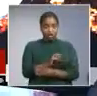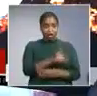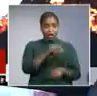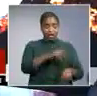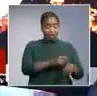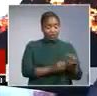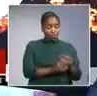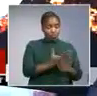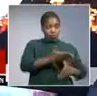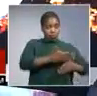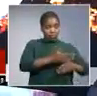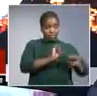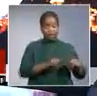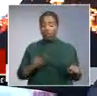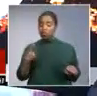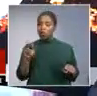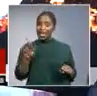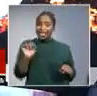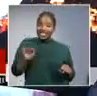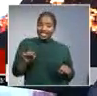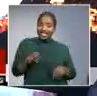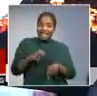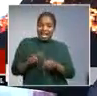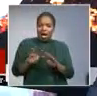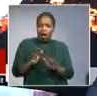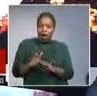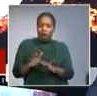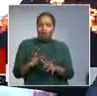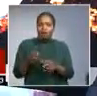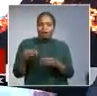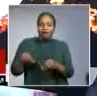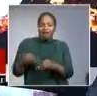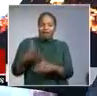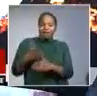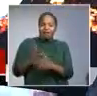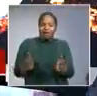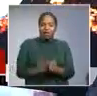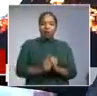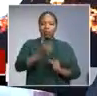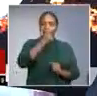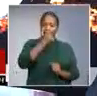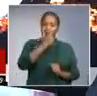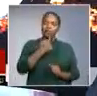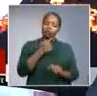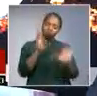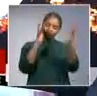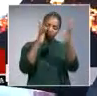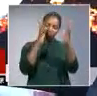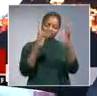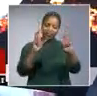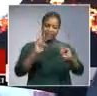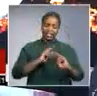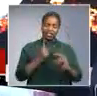growth and jobs, the UK's post-Brexit trading options. President Cyril Ramaphosa has hailed the visit a success, as Lester